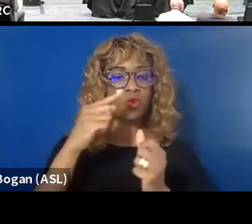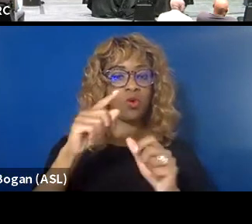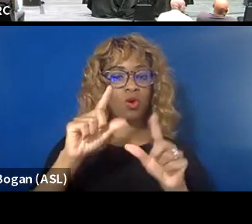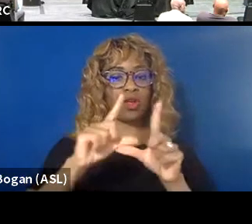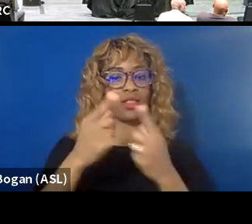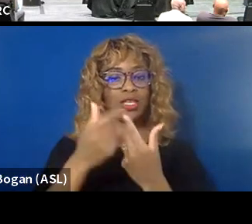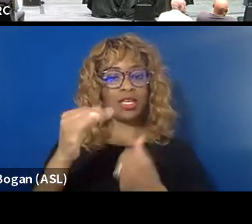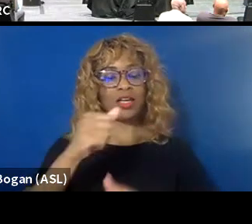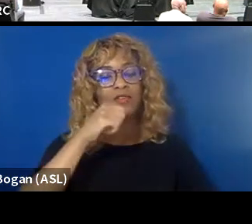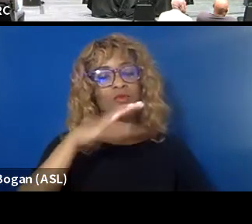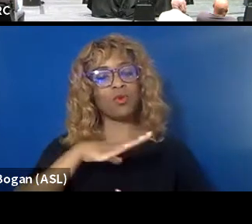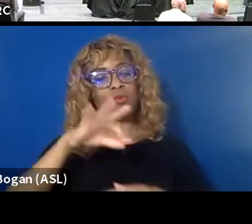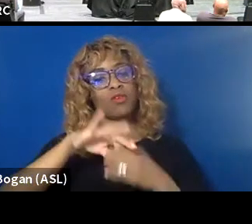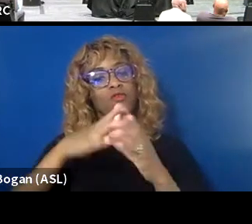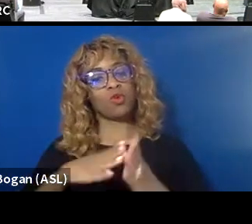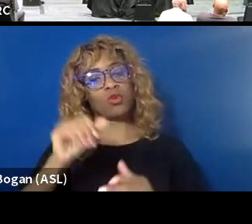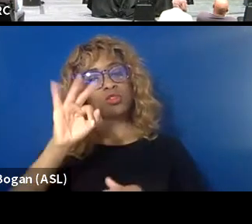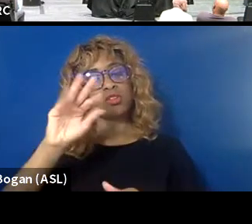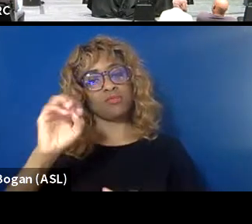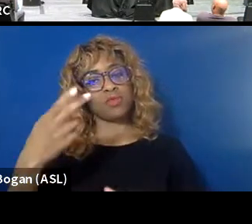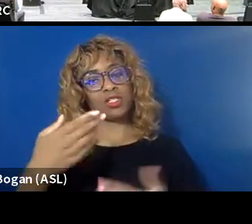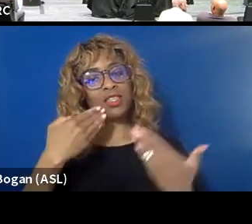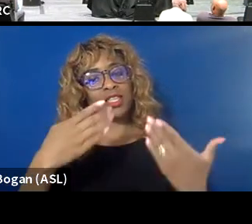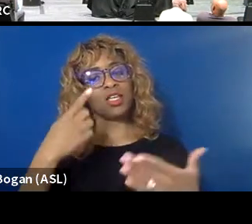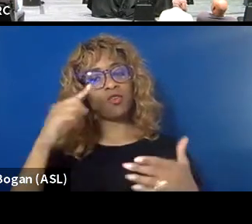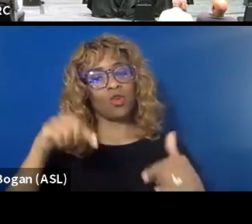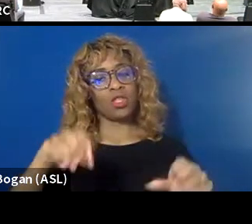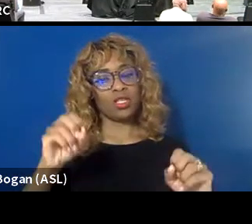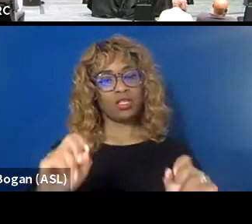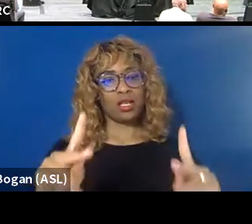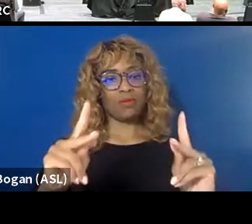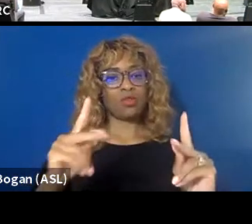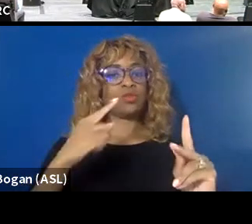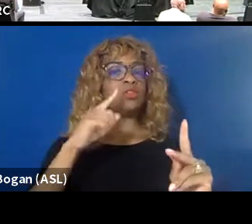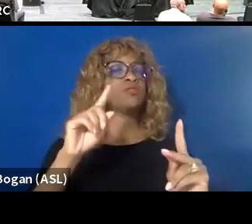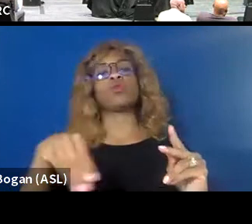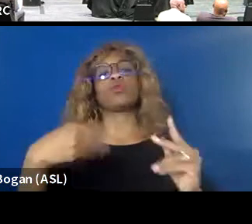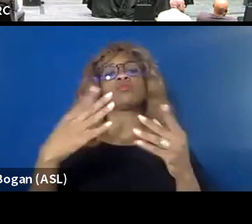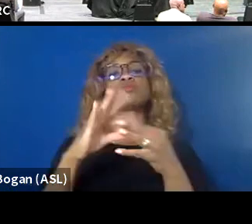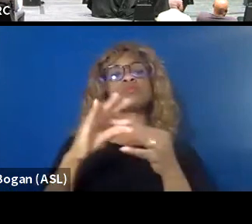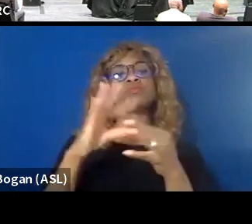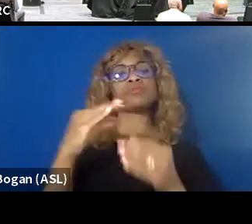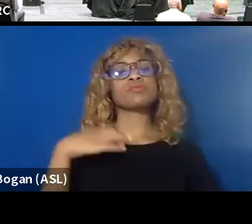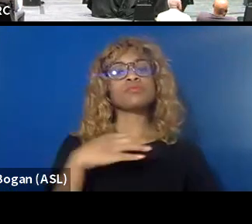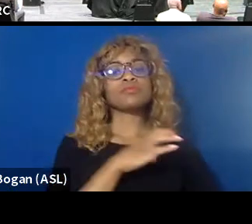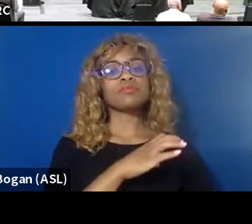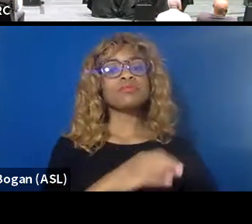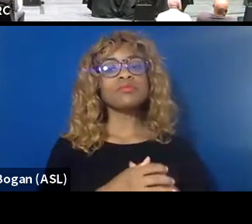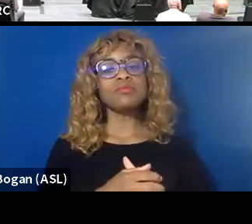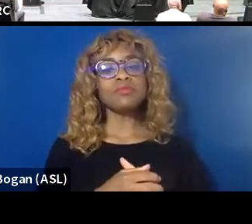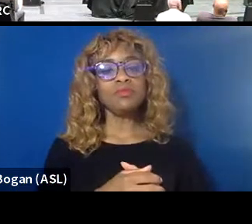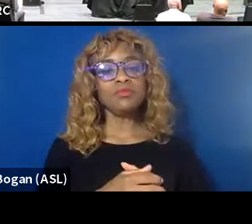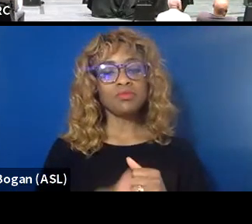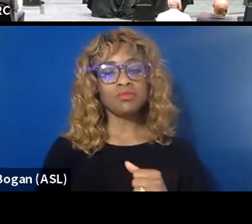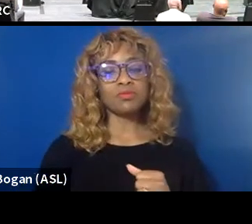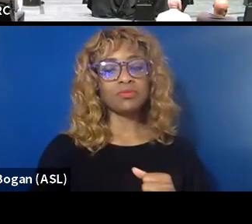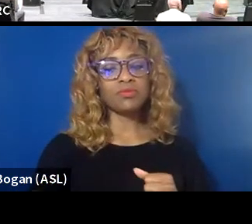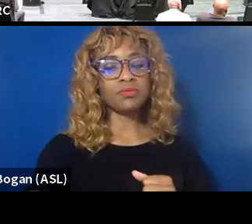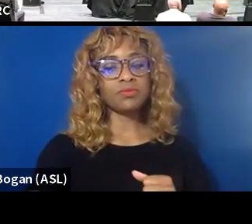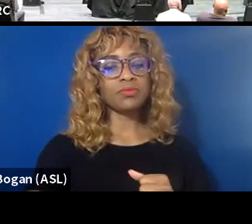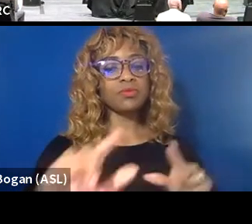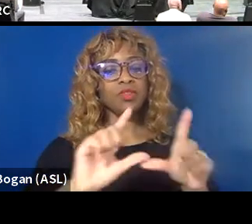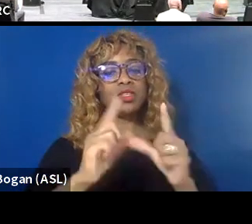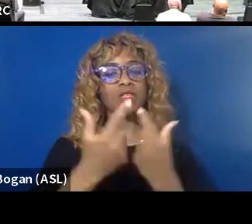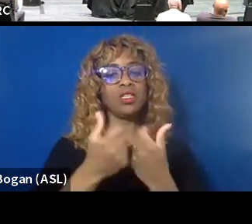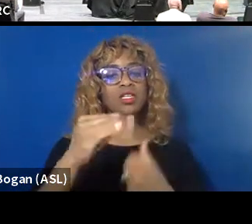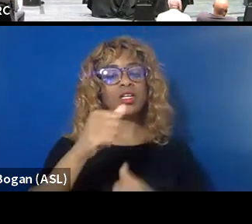Michigan. Thank you for this opportunity to address the commission. The League of Women Voters is